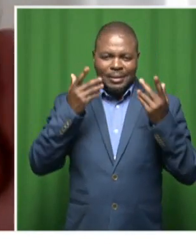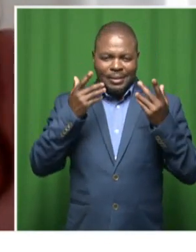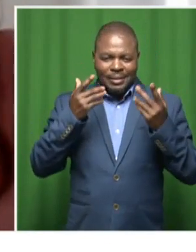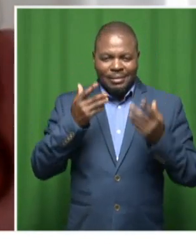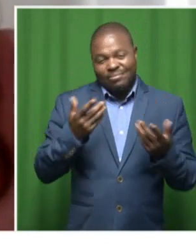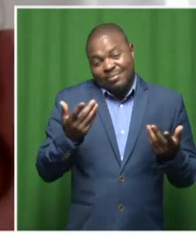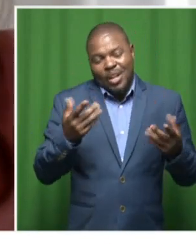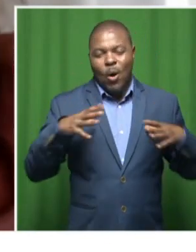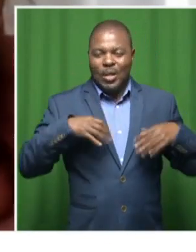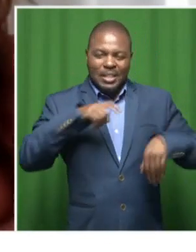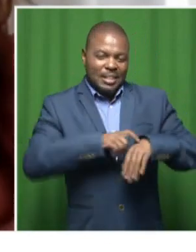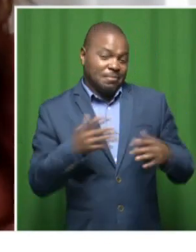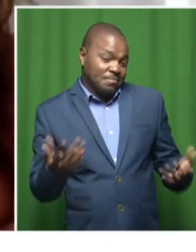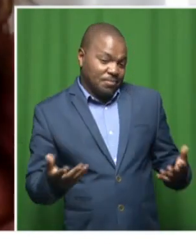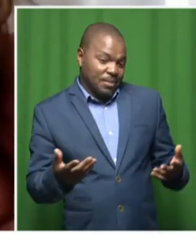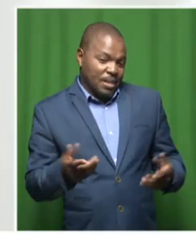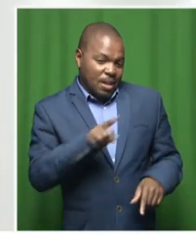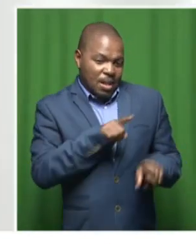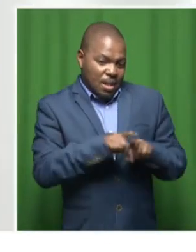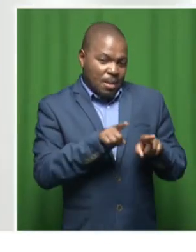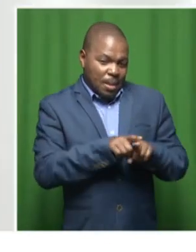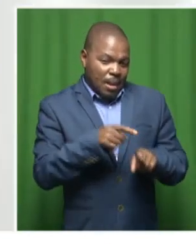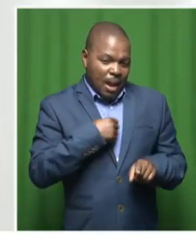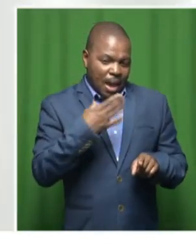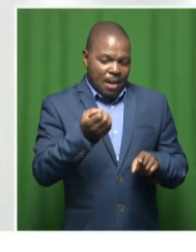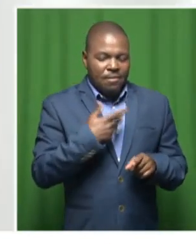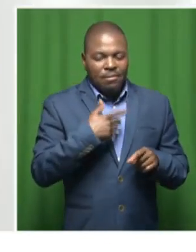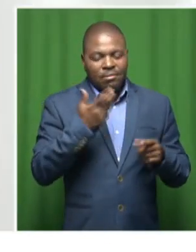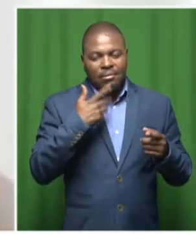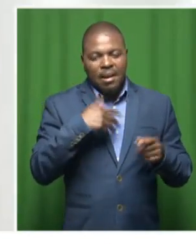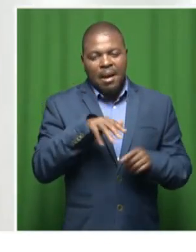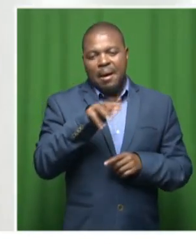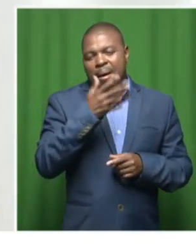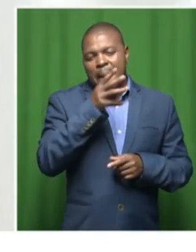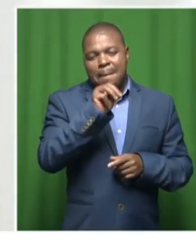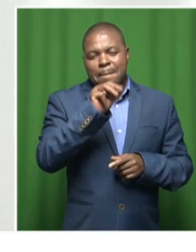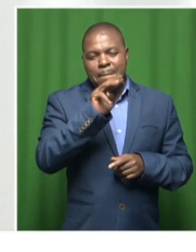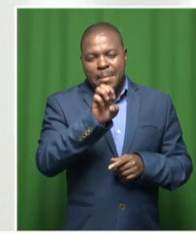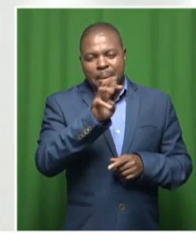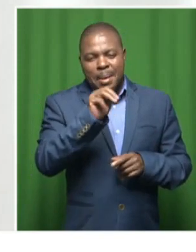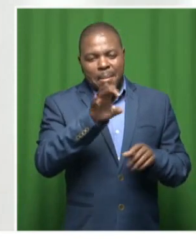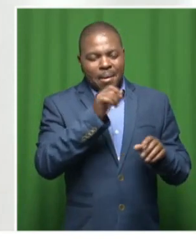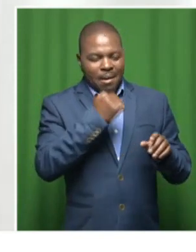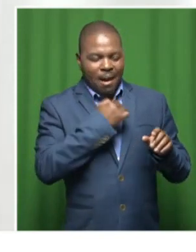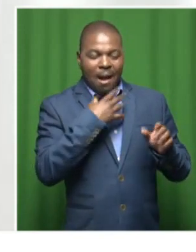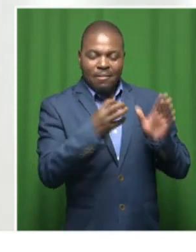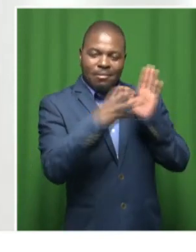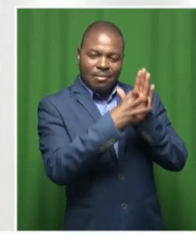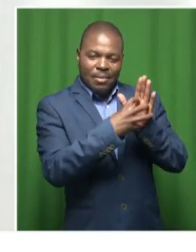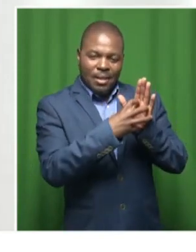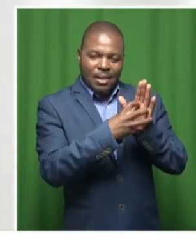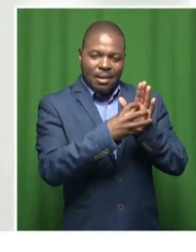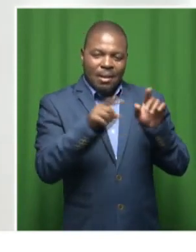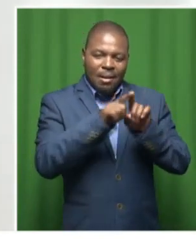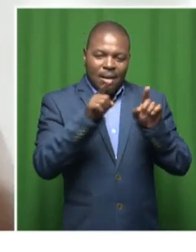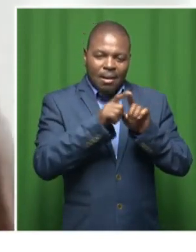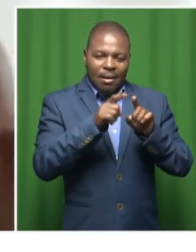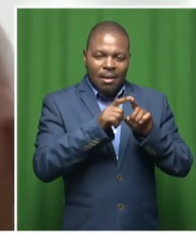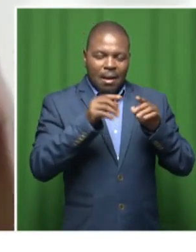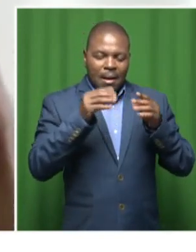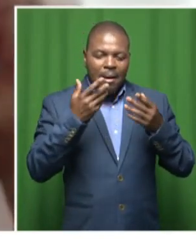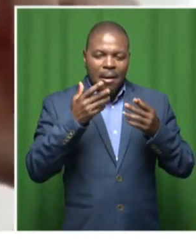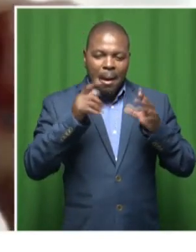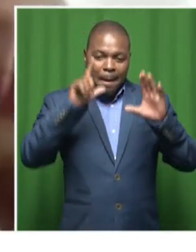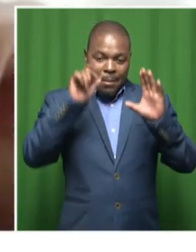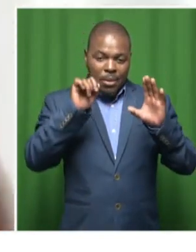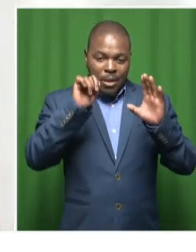the holidays, because I actually have this little meme on my Instagram, which is called the Barbie Surgeon, Touch Plastic Surgery, and it's a picture